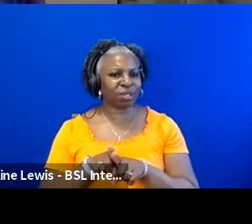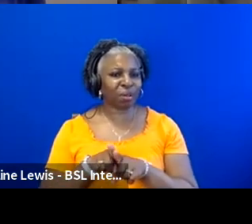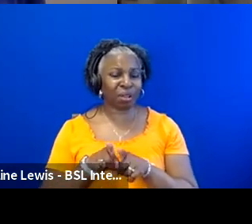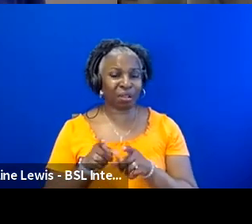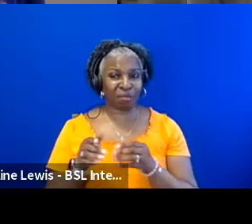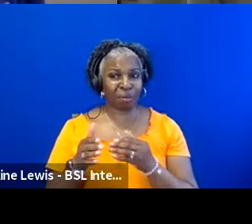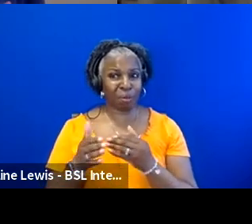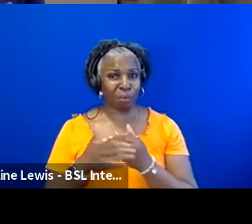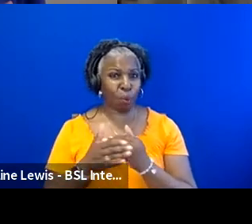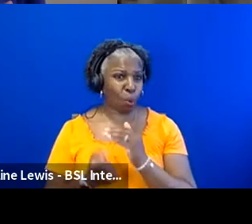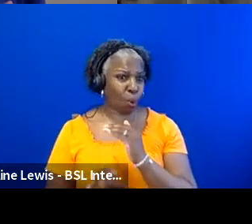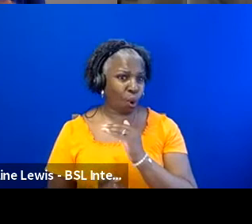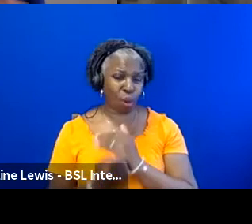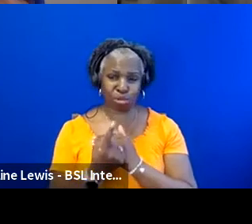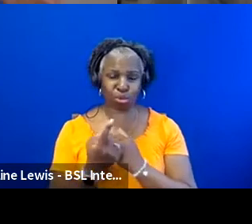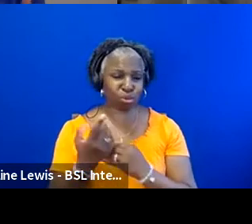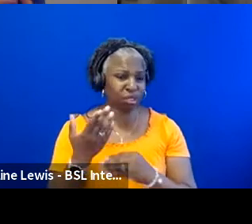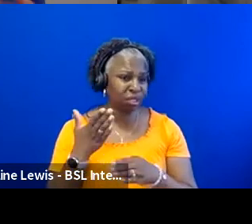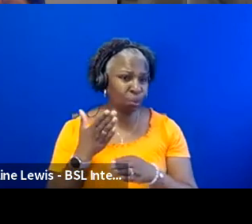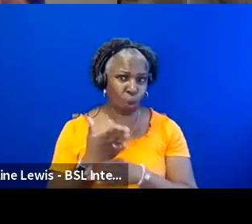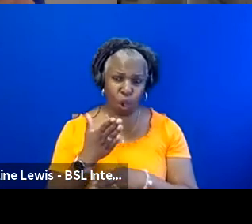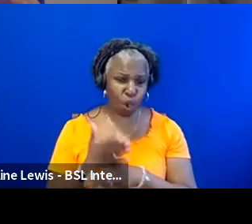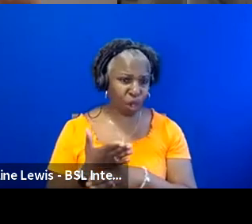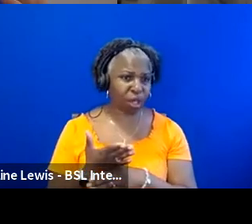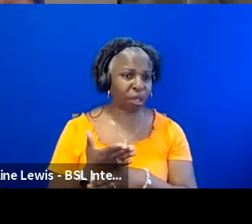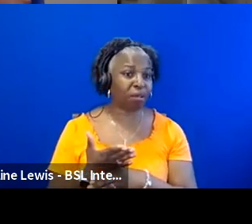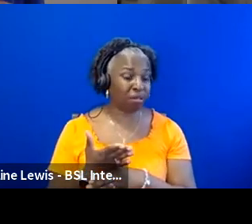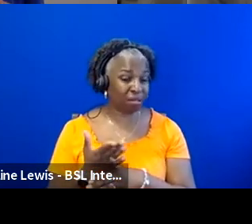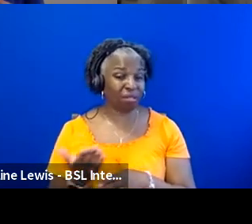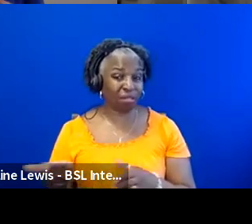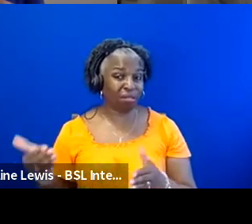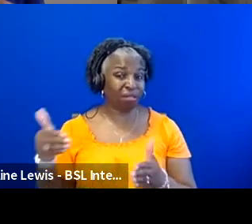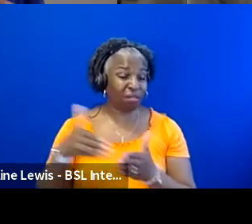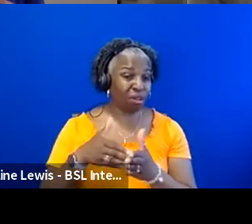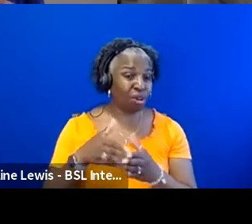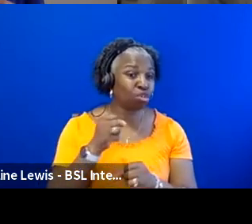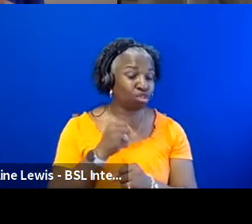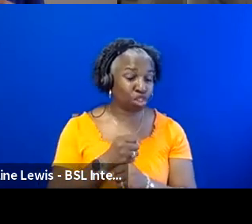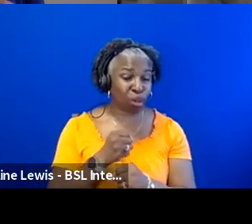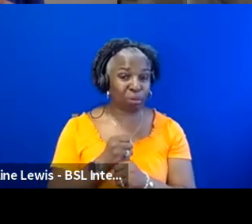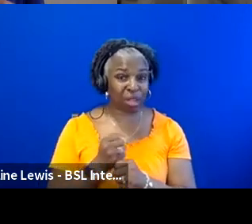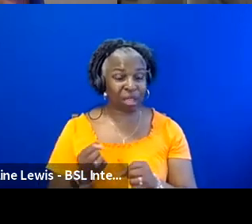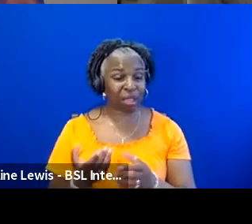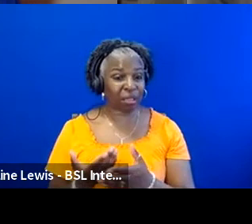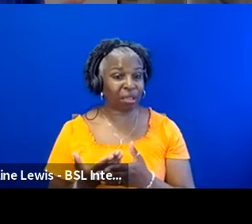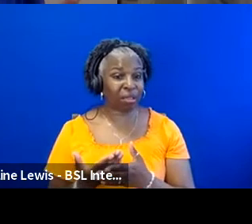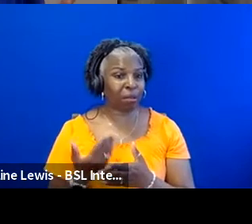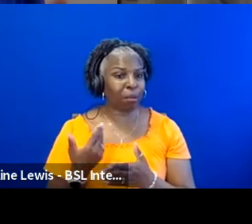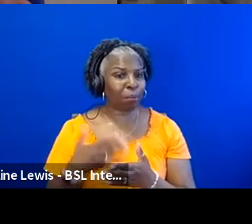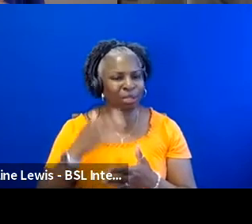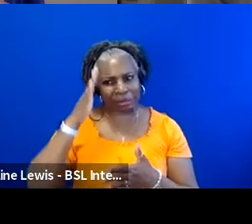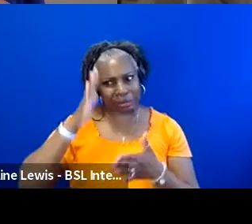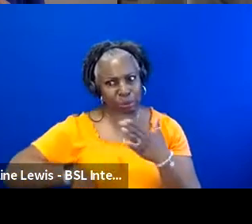to work here. But after I came to Germany, I found myself also that some